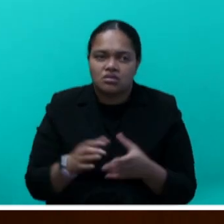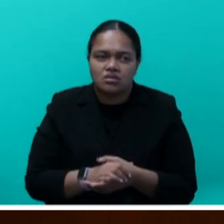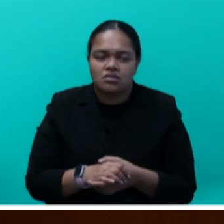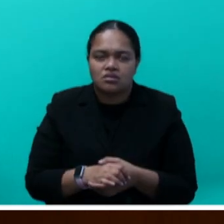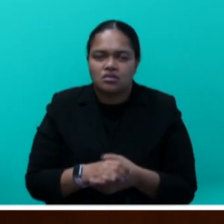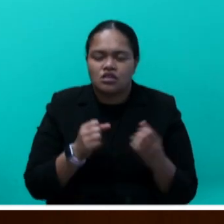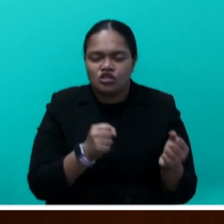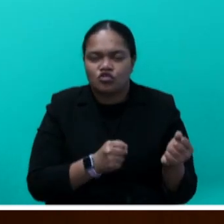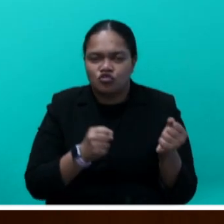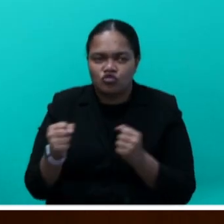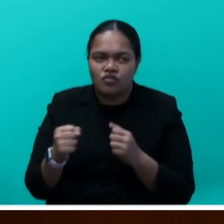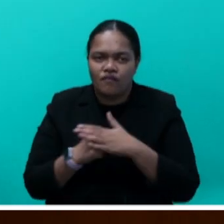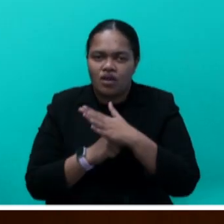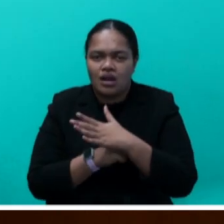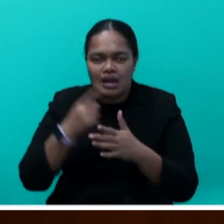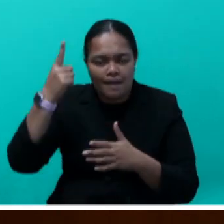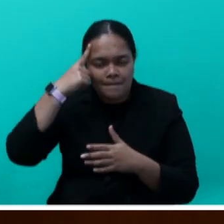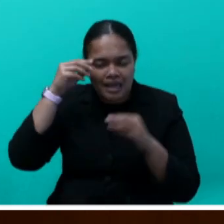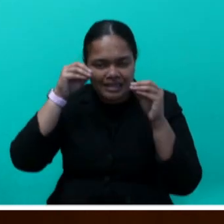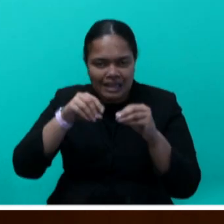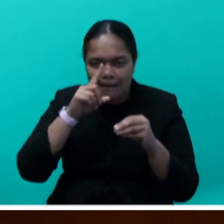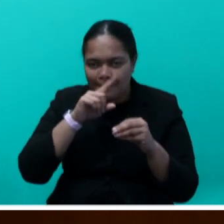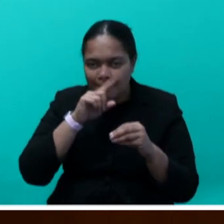shift in the mindset of its people.